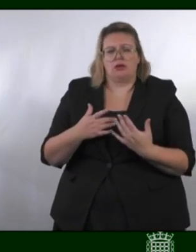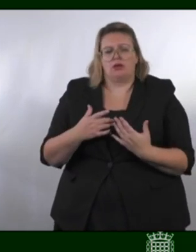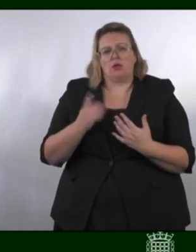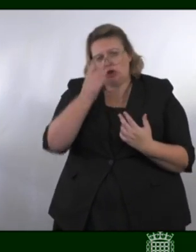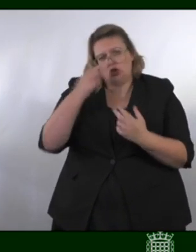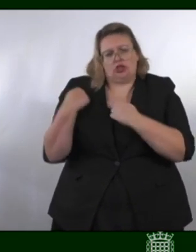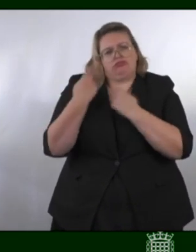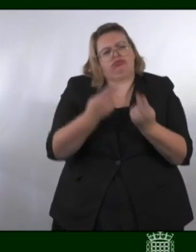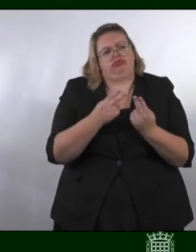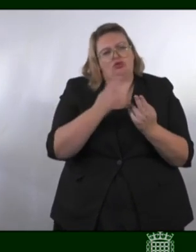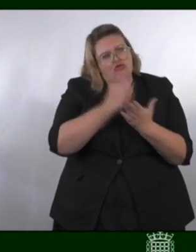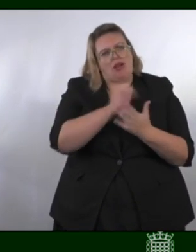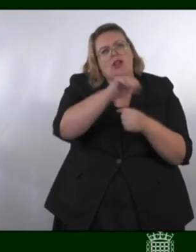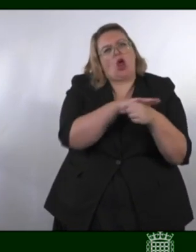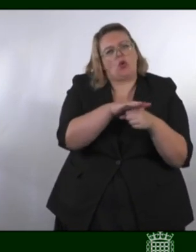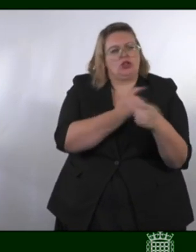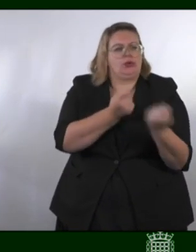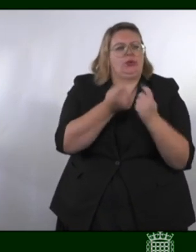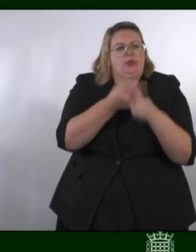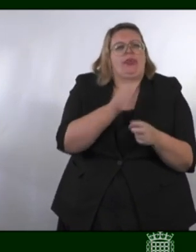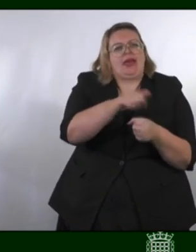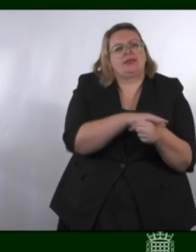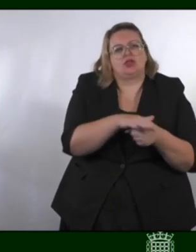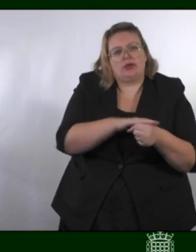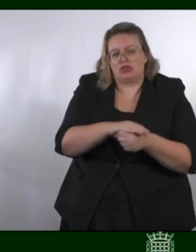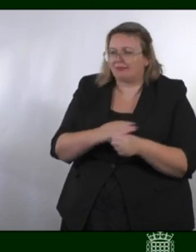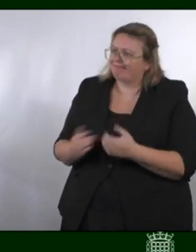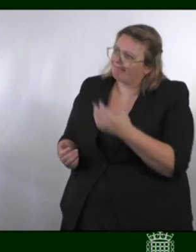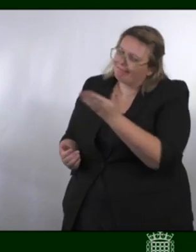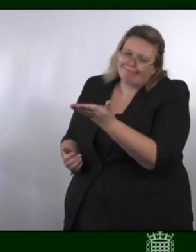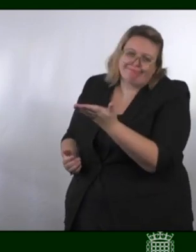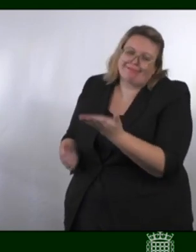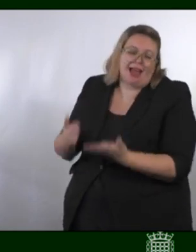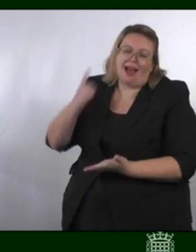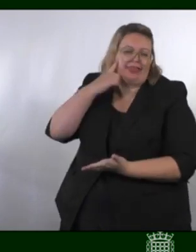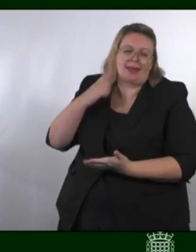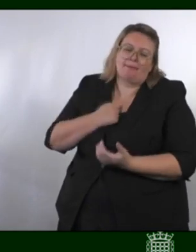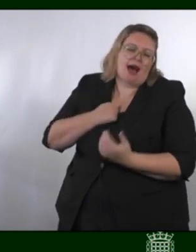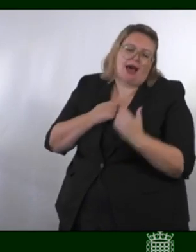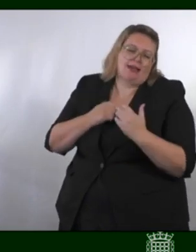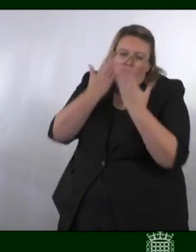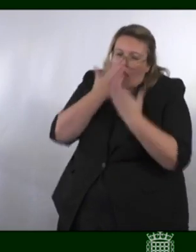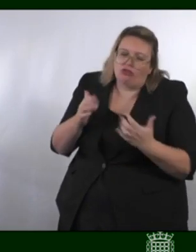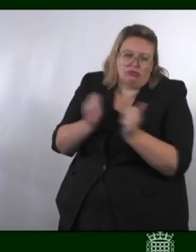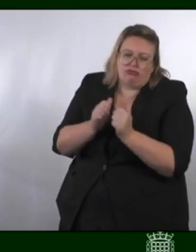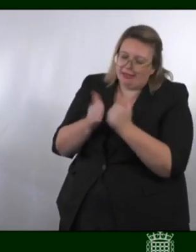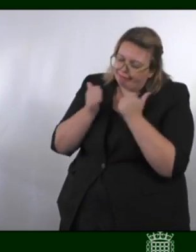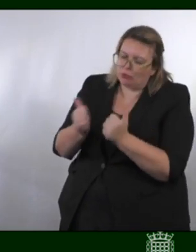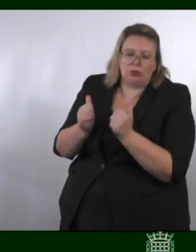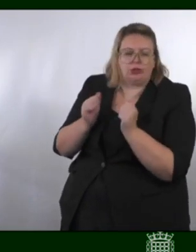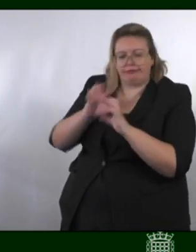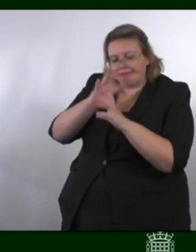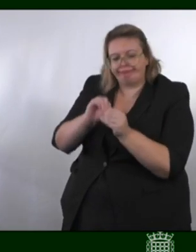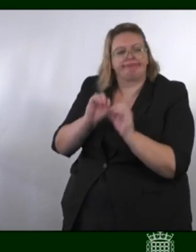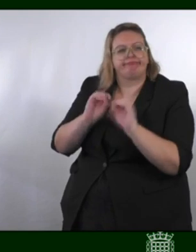those they care for? Well, I think my honourable friend really puts the distinction very, very clearly and sharply, and